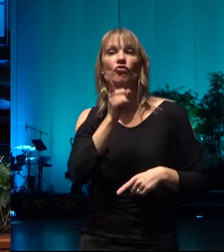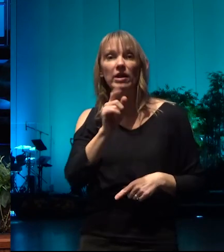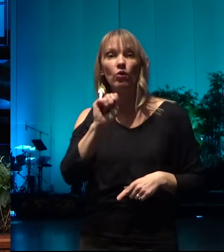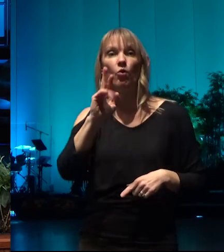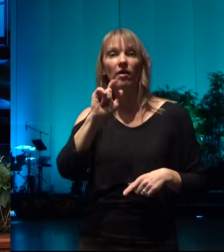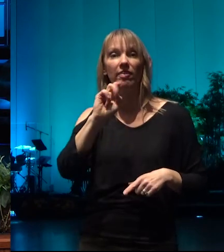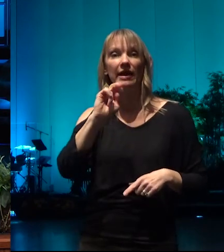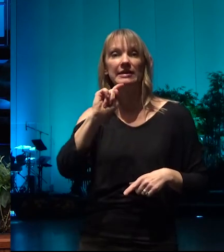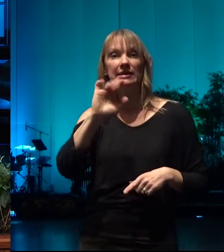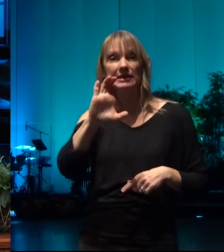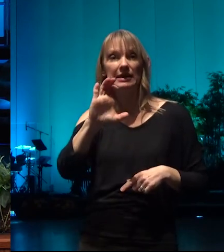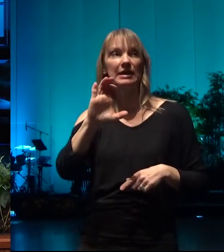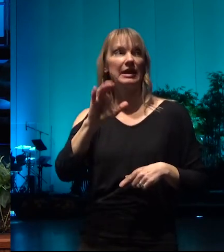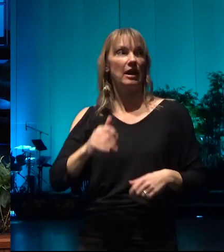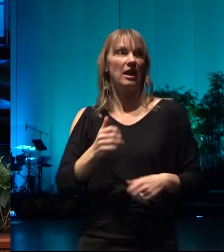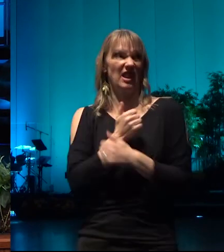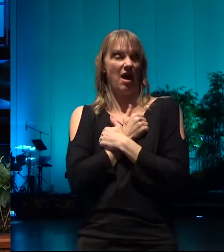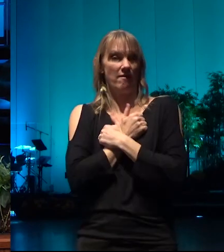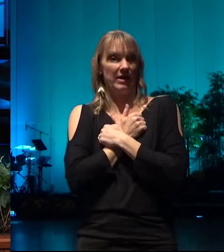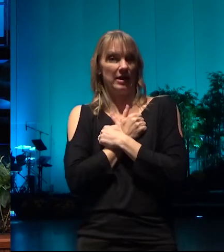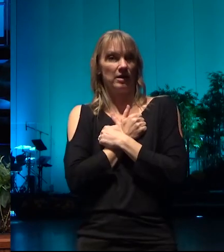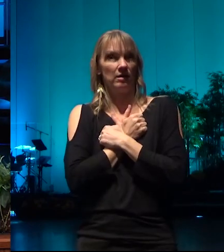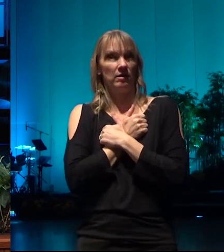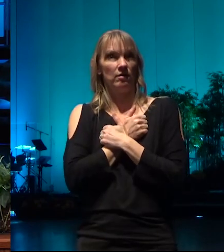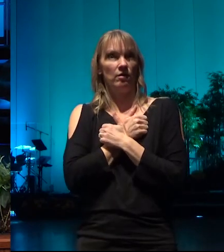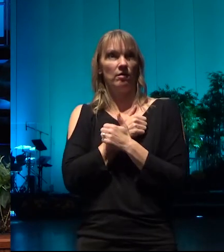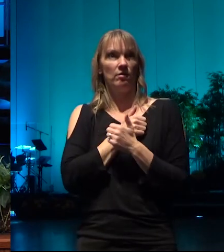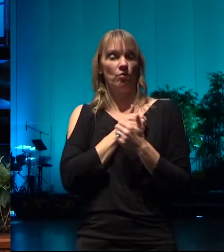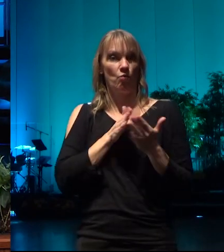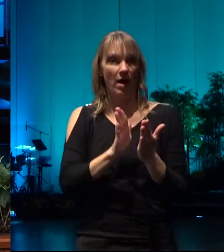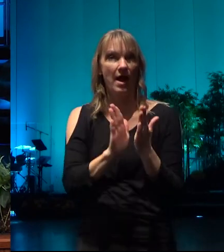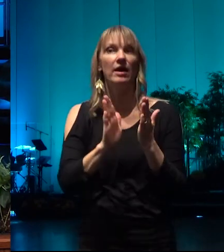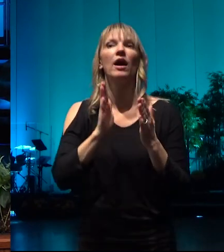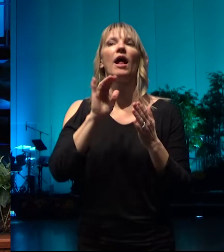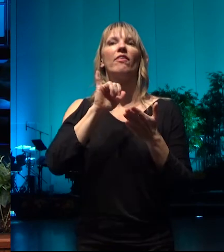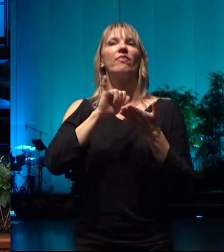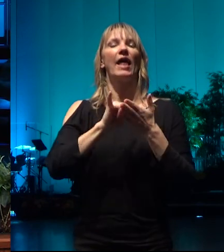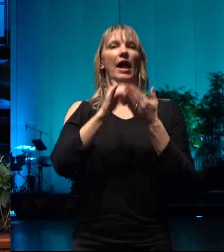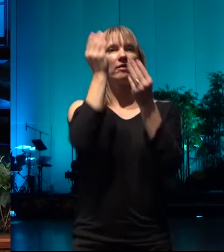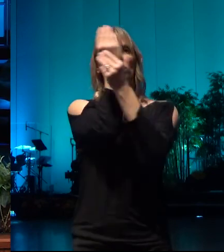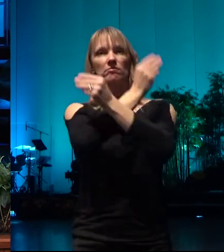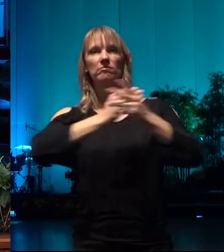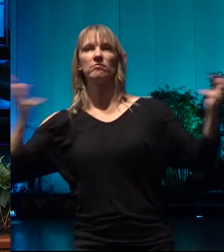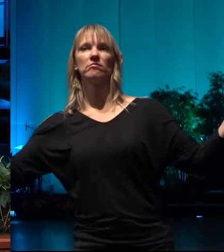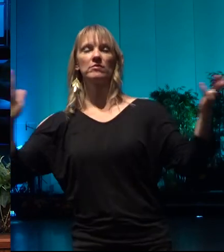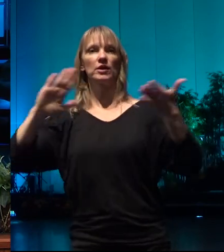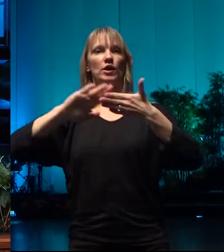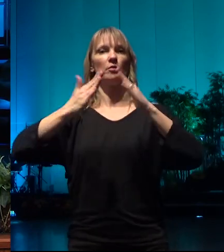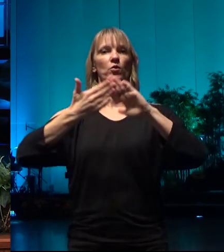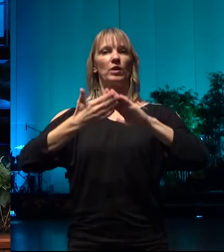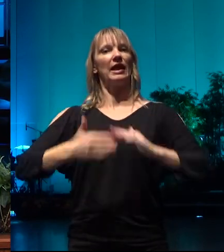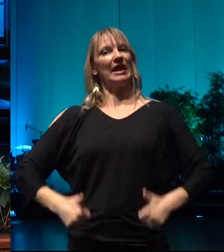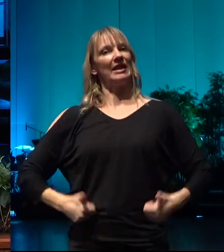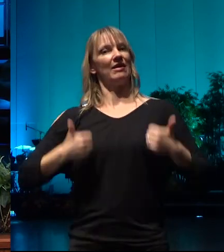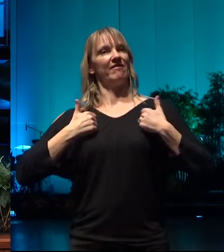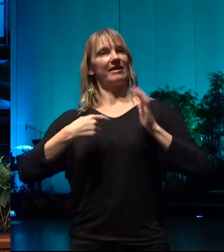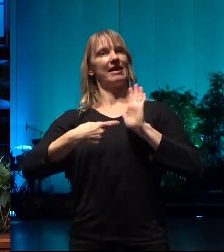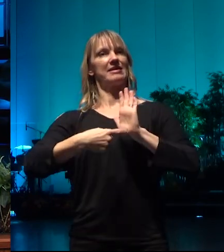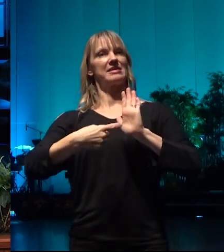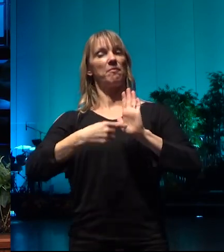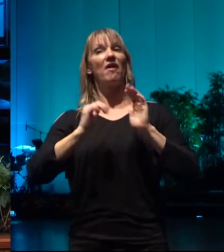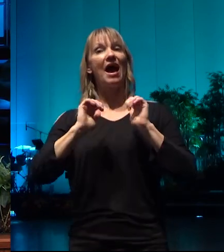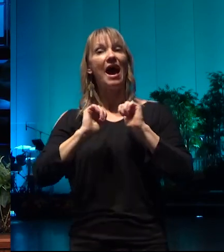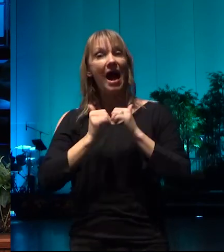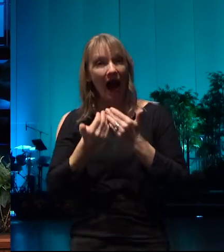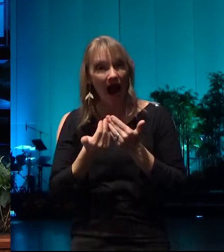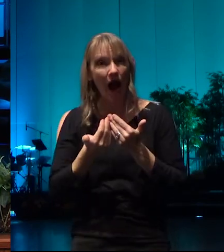with each other in a loving way, that that would communicate to the community and be a living